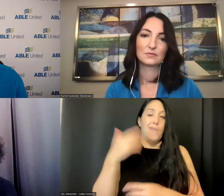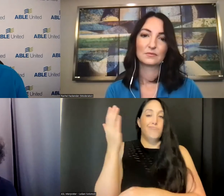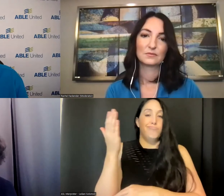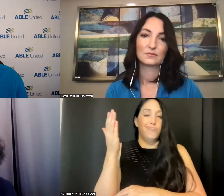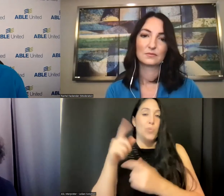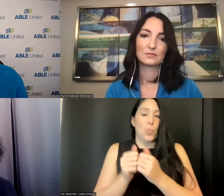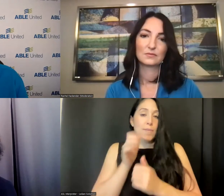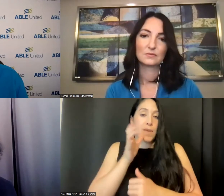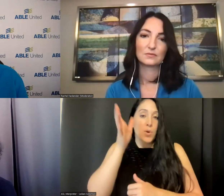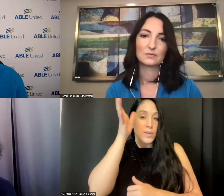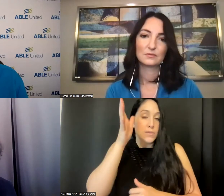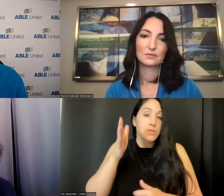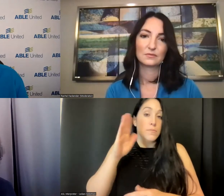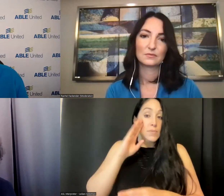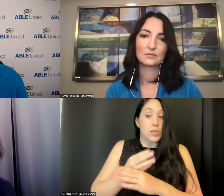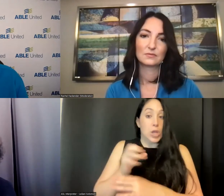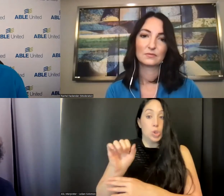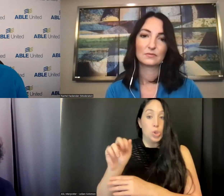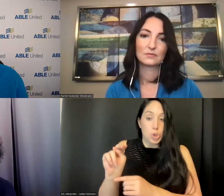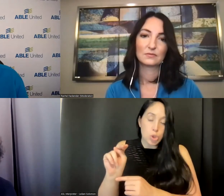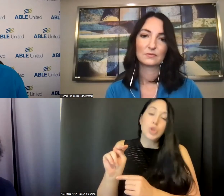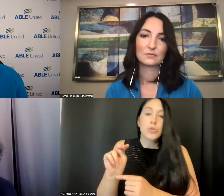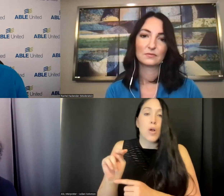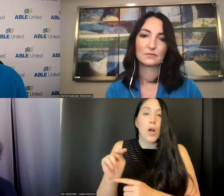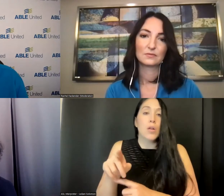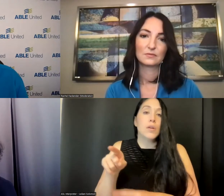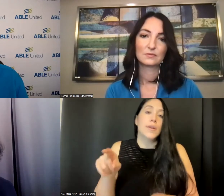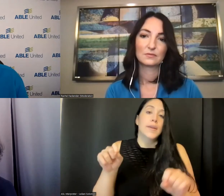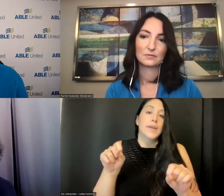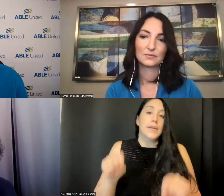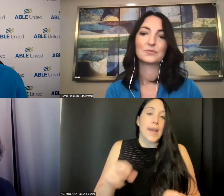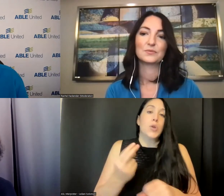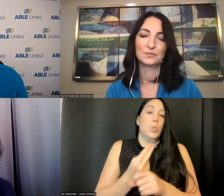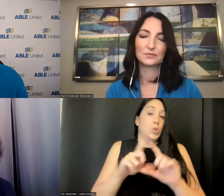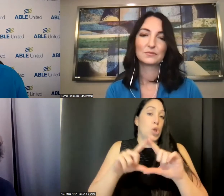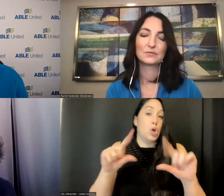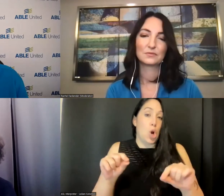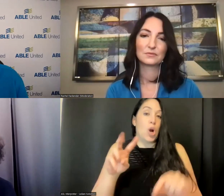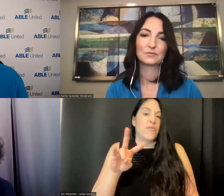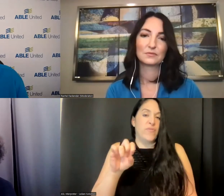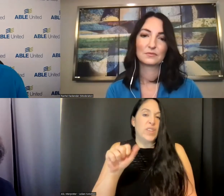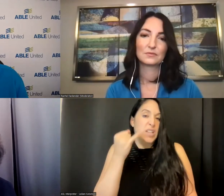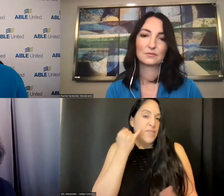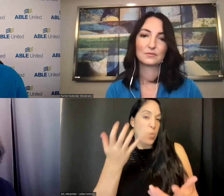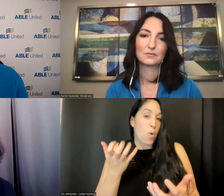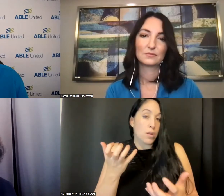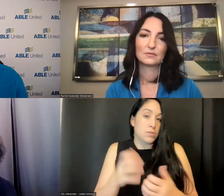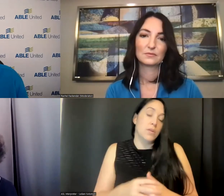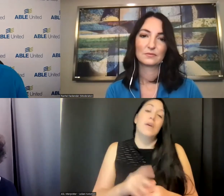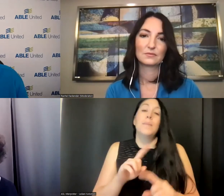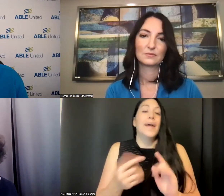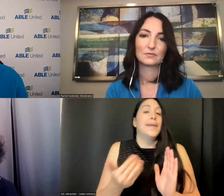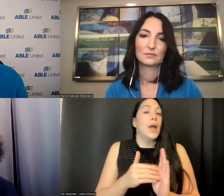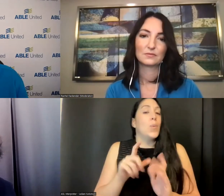does, he has the flexibility. If he wants to use the prepaid card, he could. Again, we have to be careful